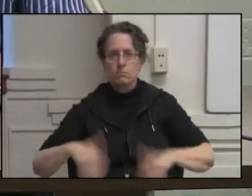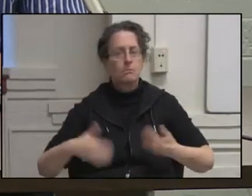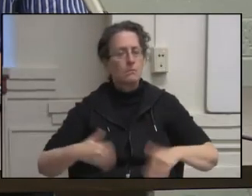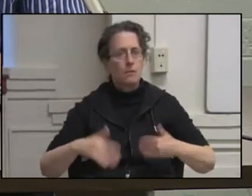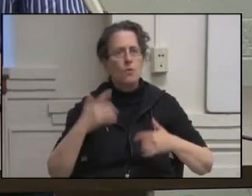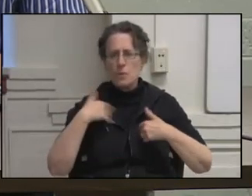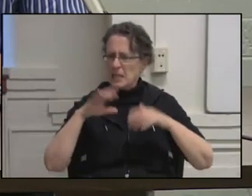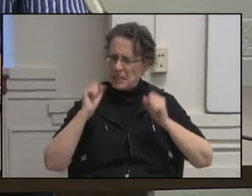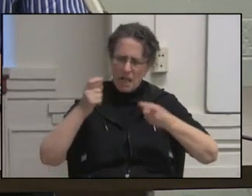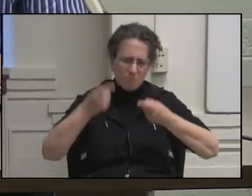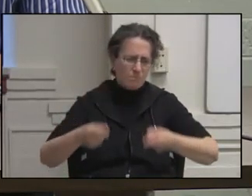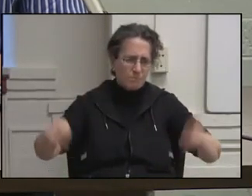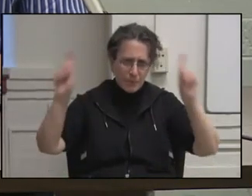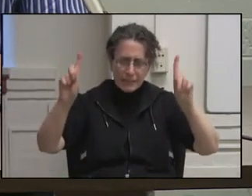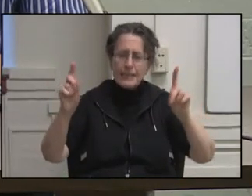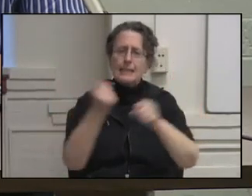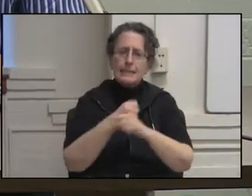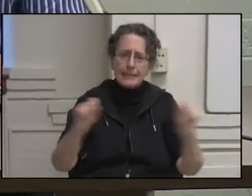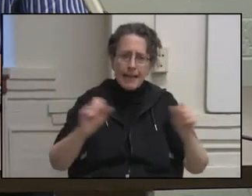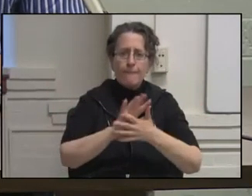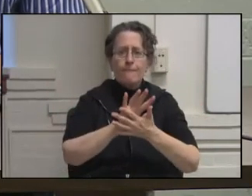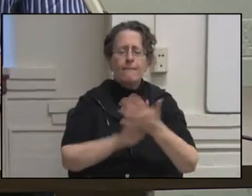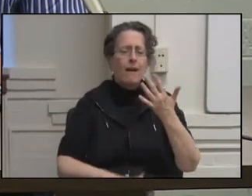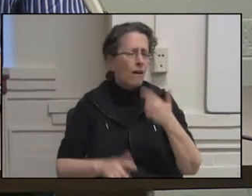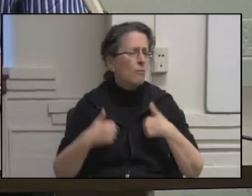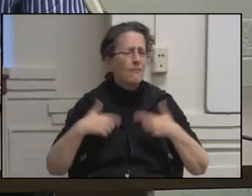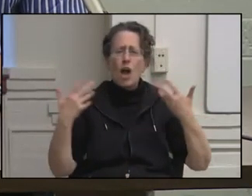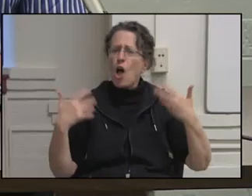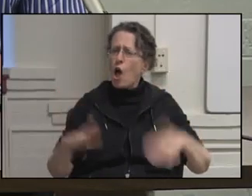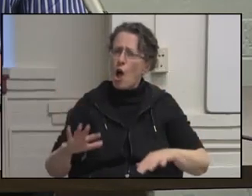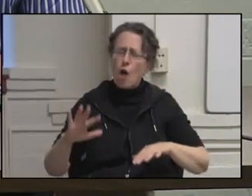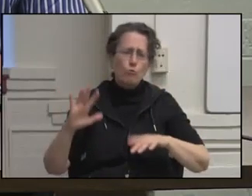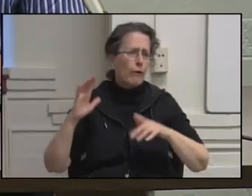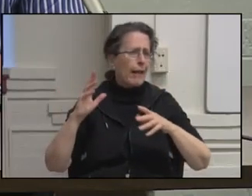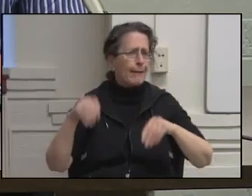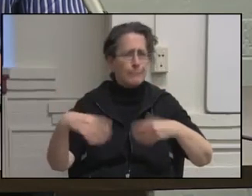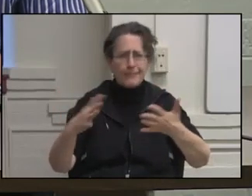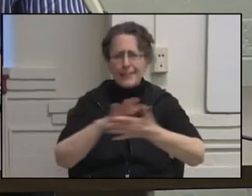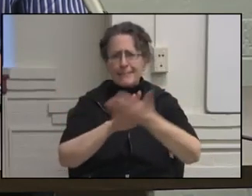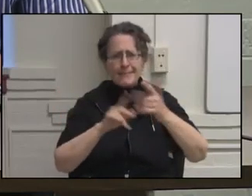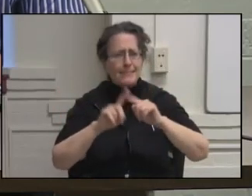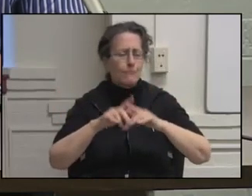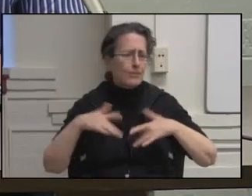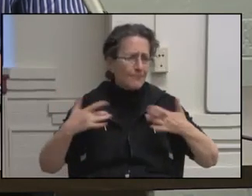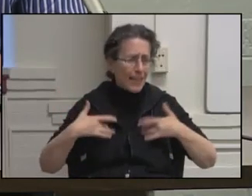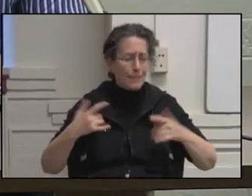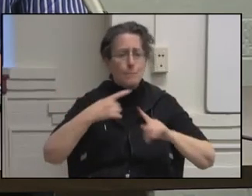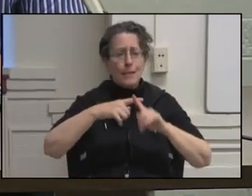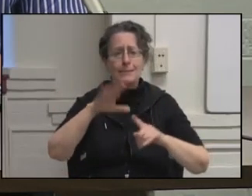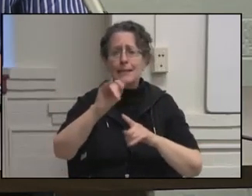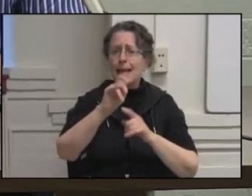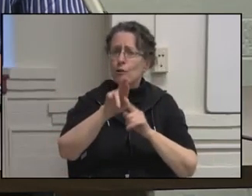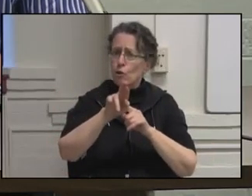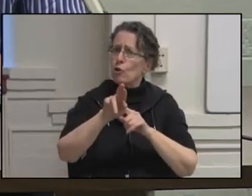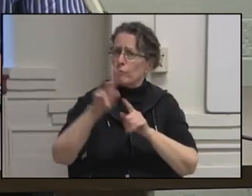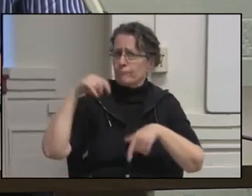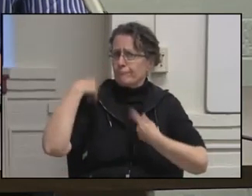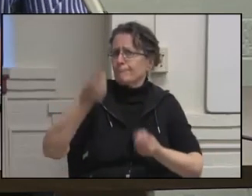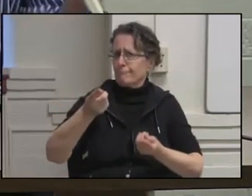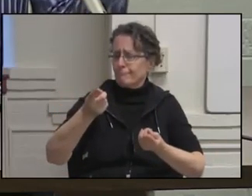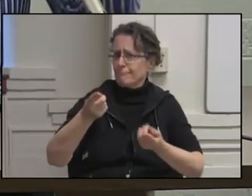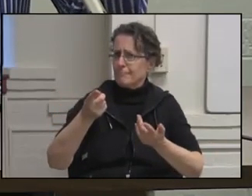think we've proved ourselves in a lot of different arenas over the past few years as caterers, and this event